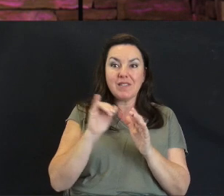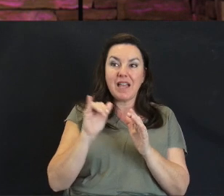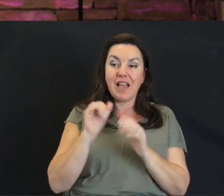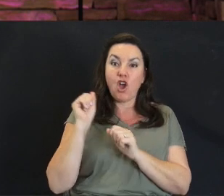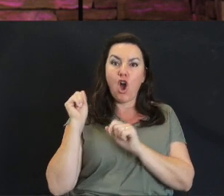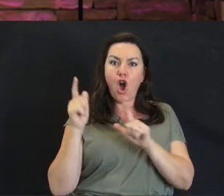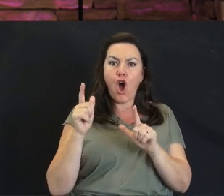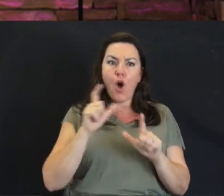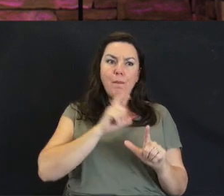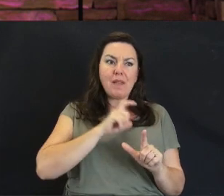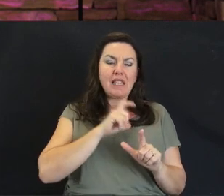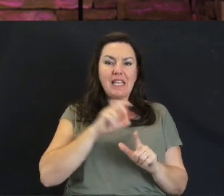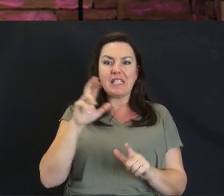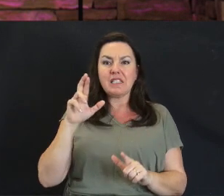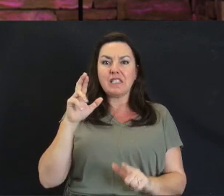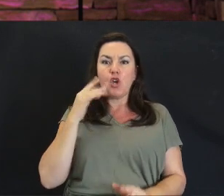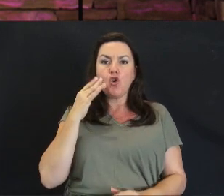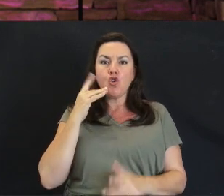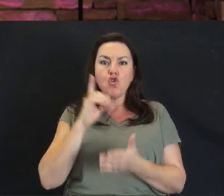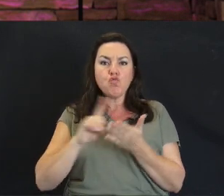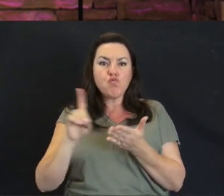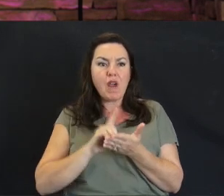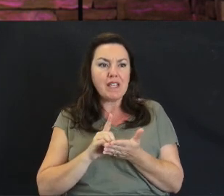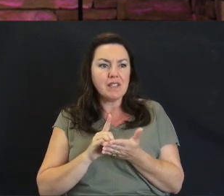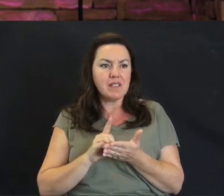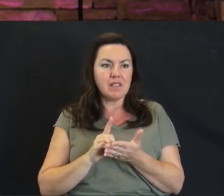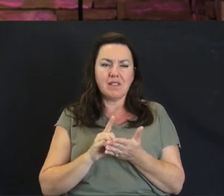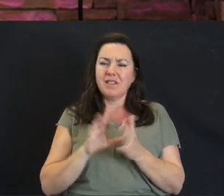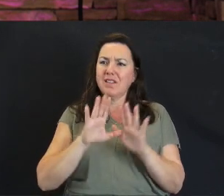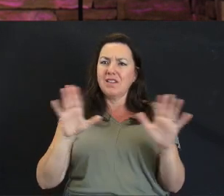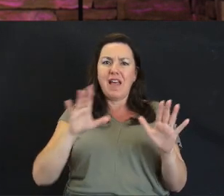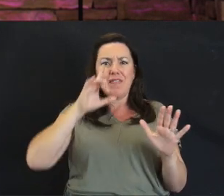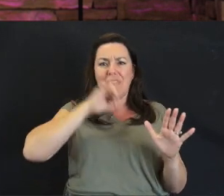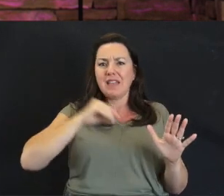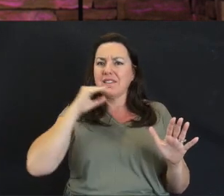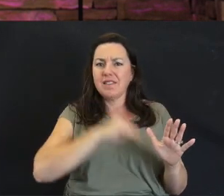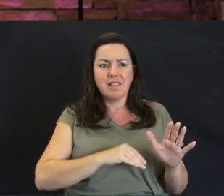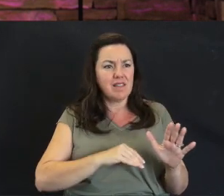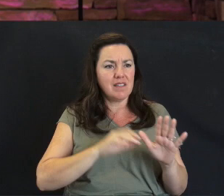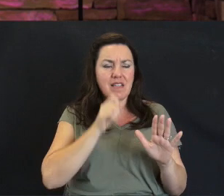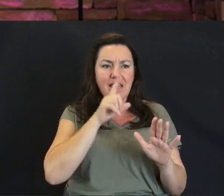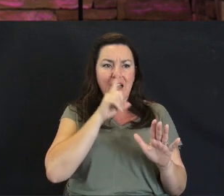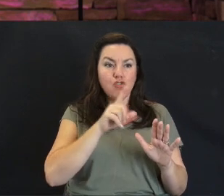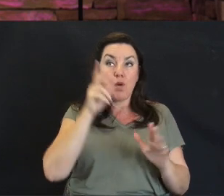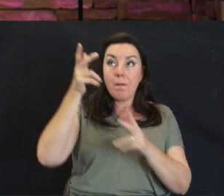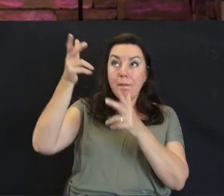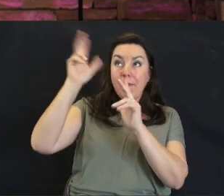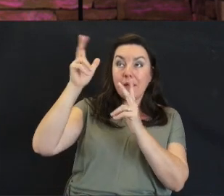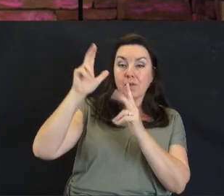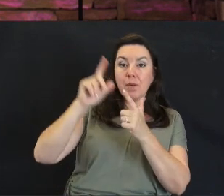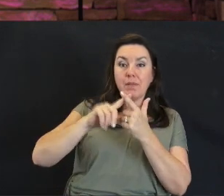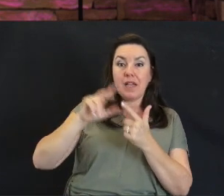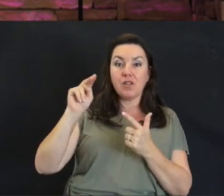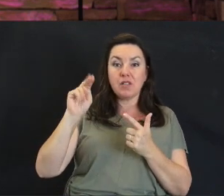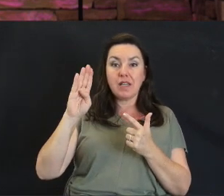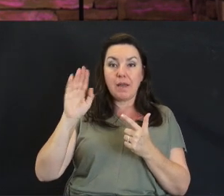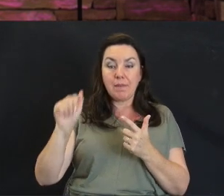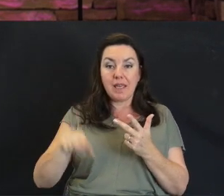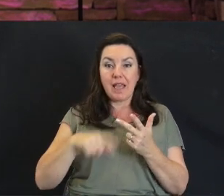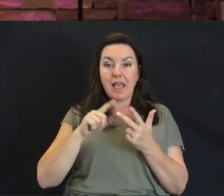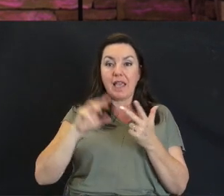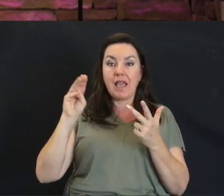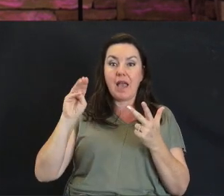police are racist That's a false narrative That is a false narrative And yet Basketball players The NBA And